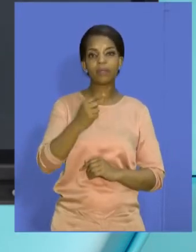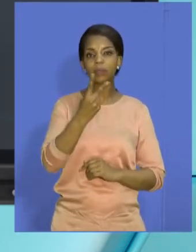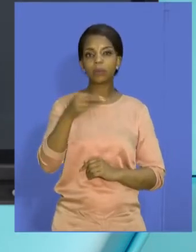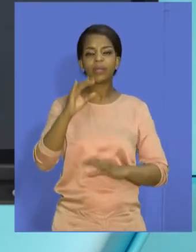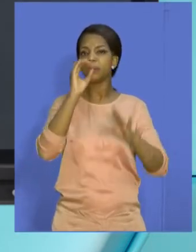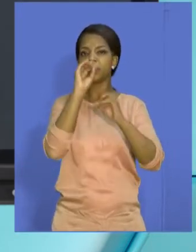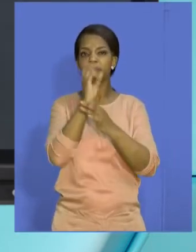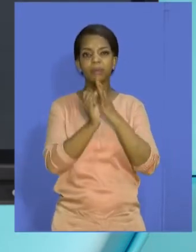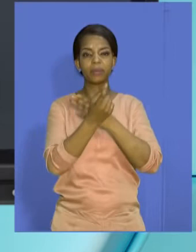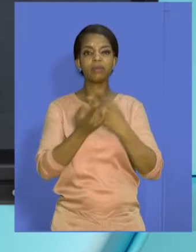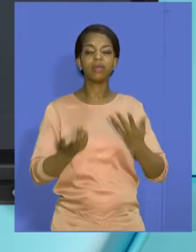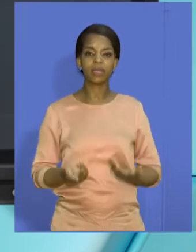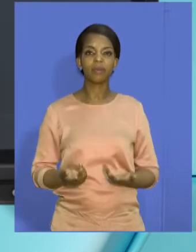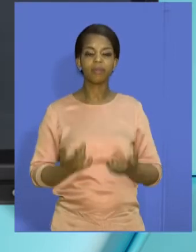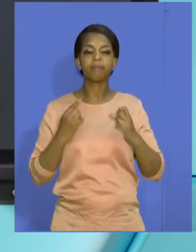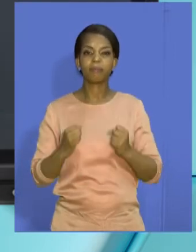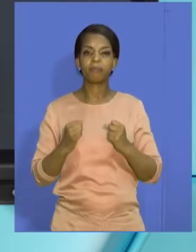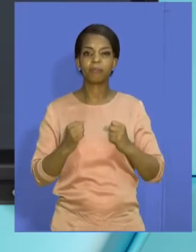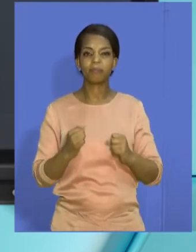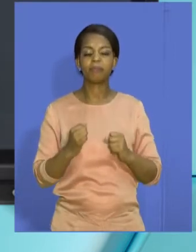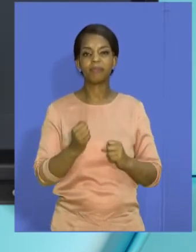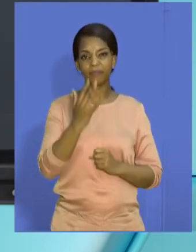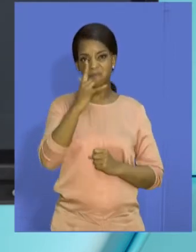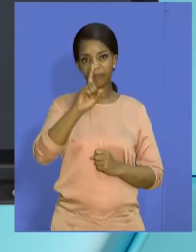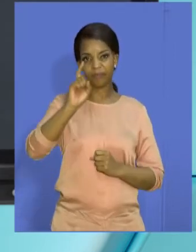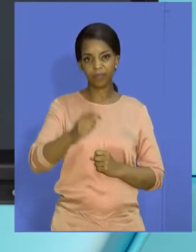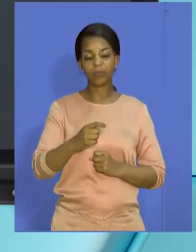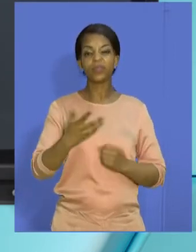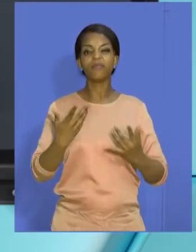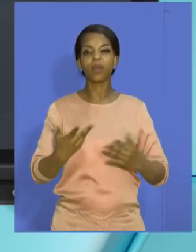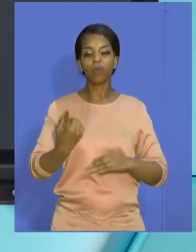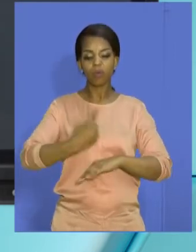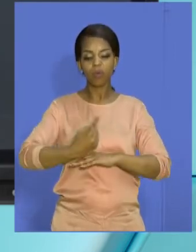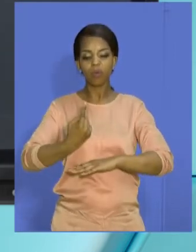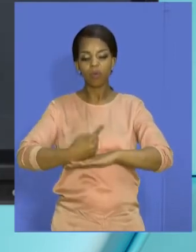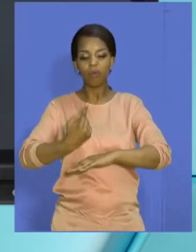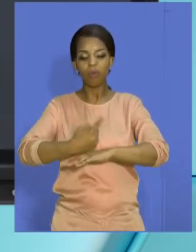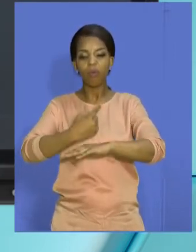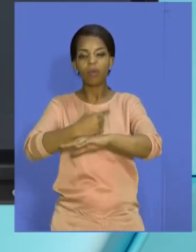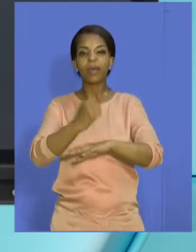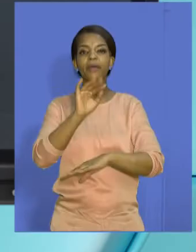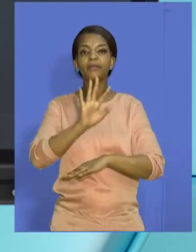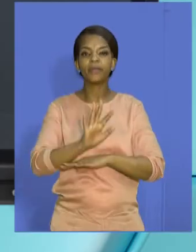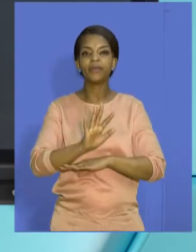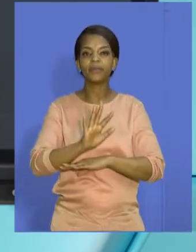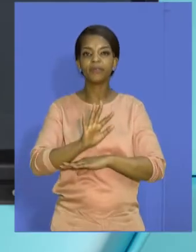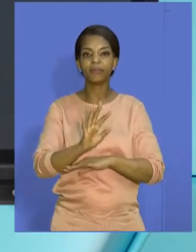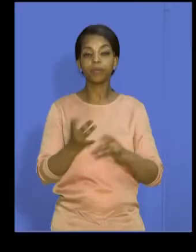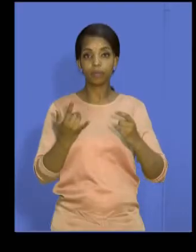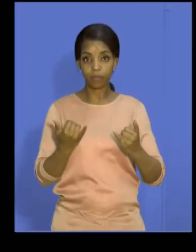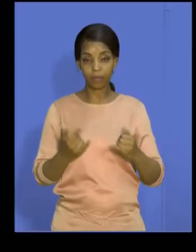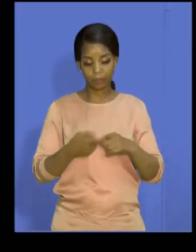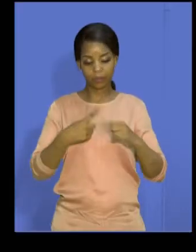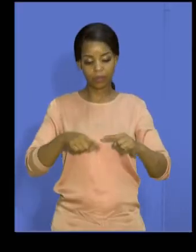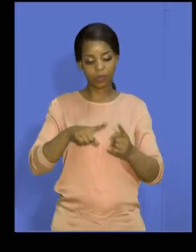0. Now let's look at, if we're to write this as a model, which would then be an equation, how would then this